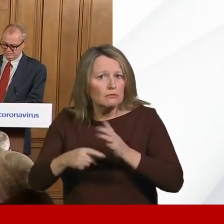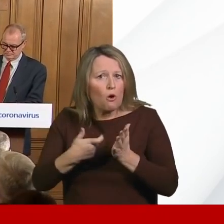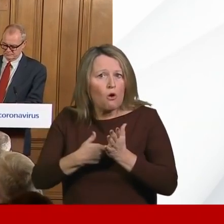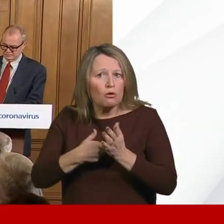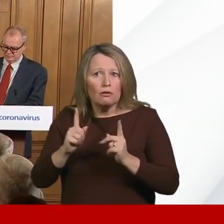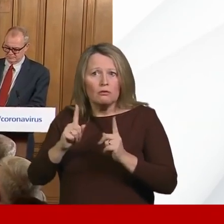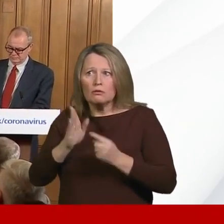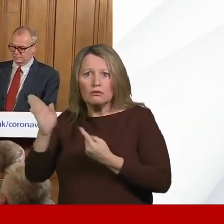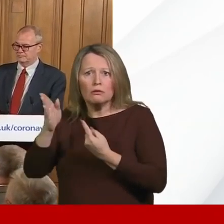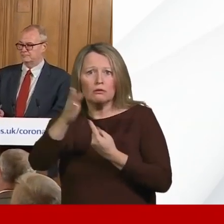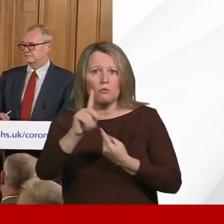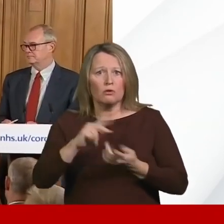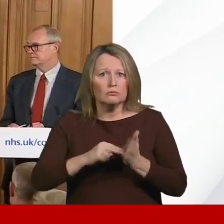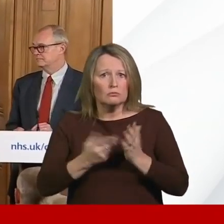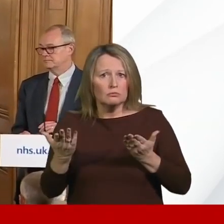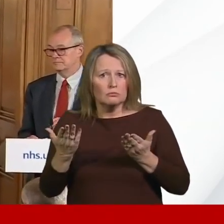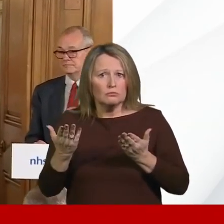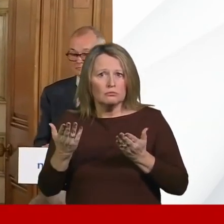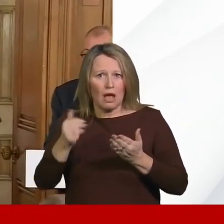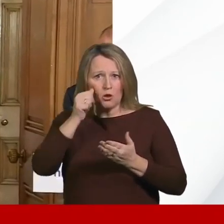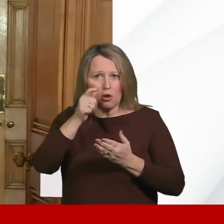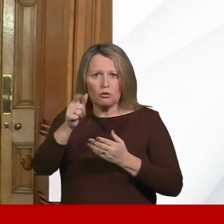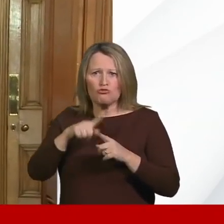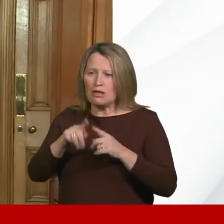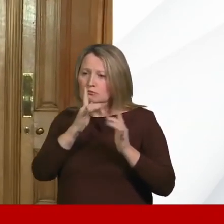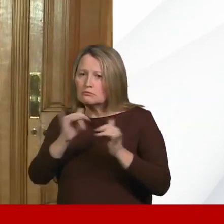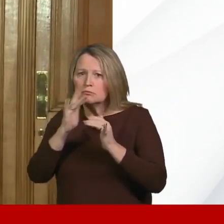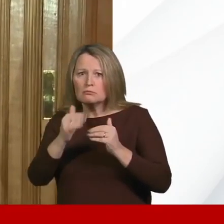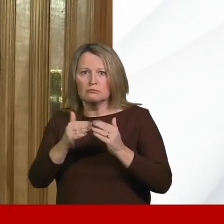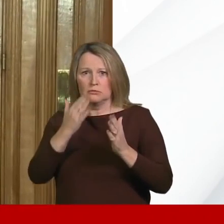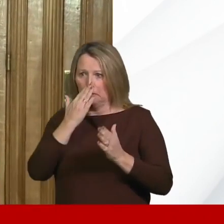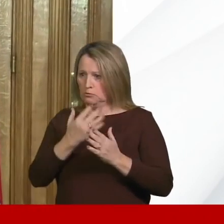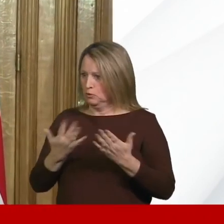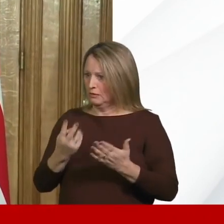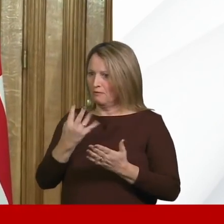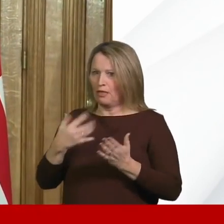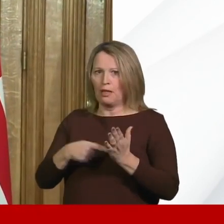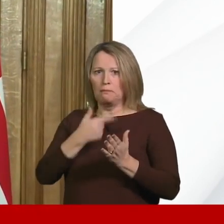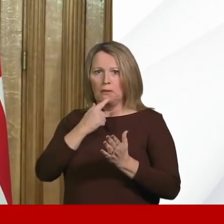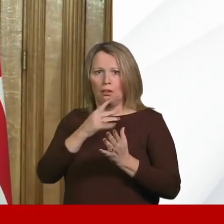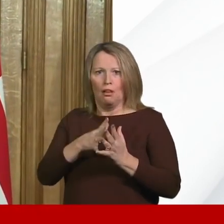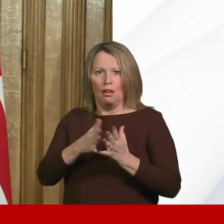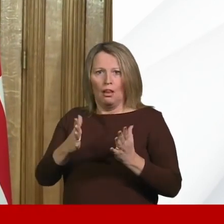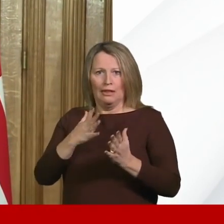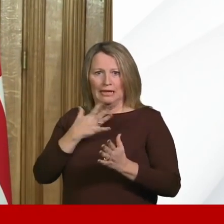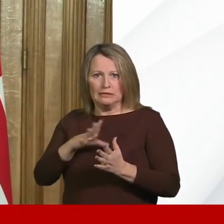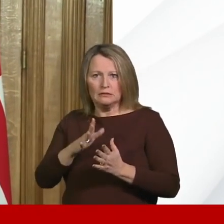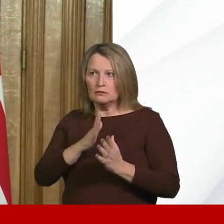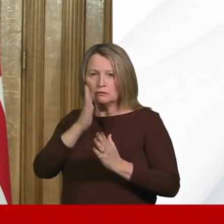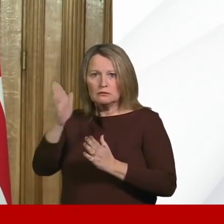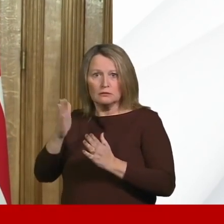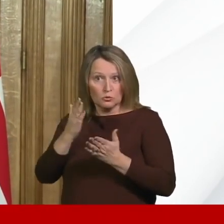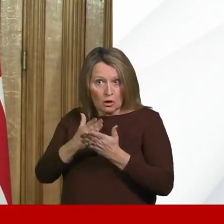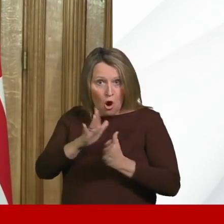you advise people to do? Okay, well, Shad, thanks very, very much. First of all, on exams and on